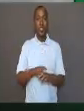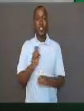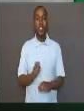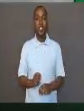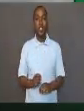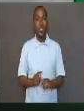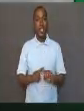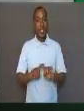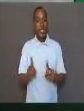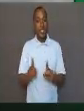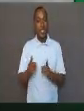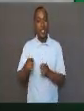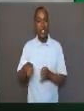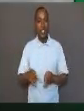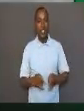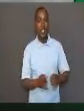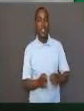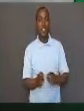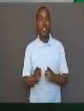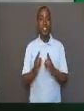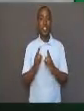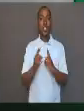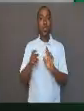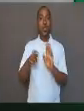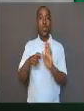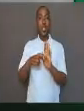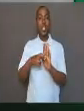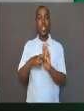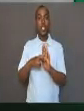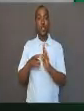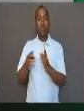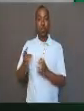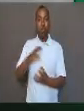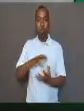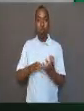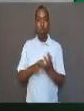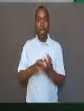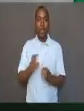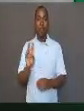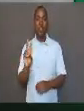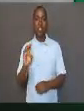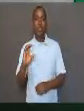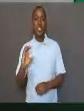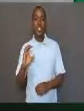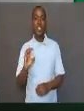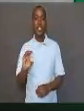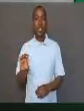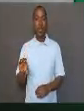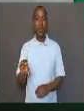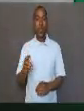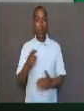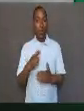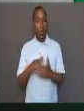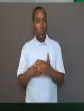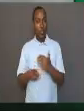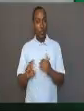But the way in which the reagent combines with vitamin C will produce